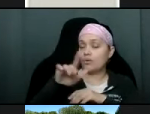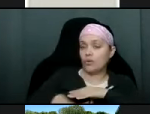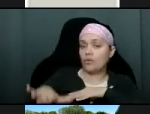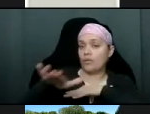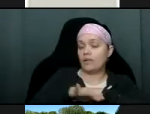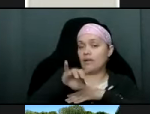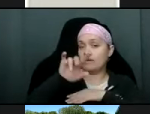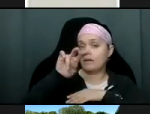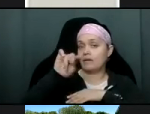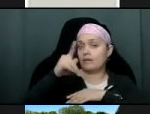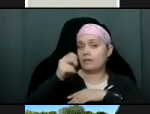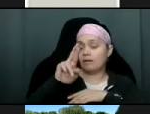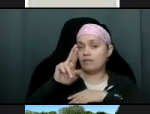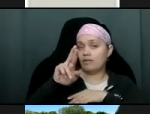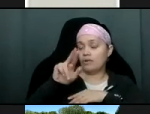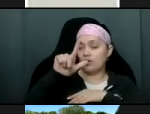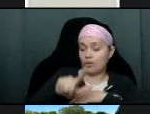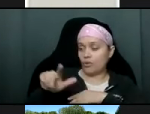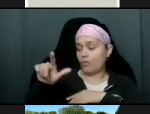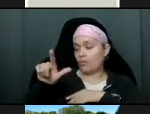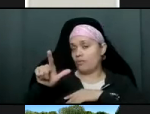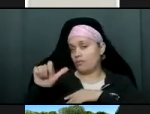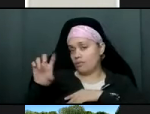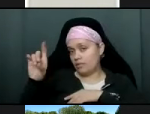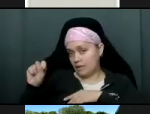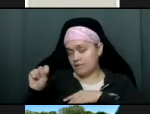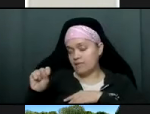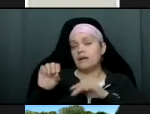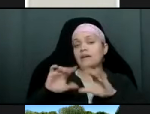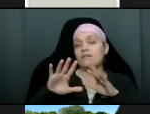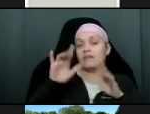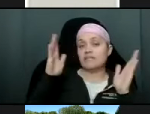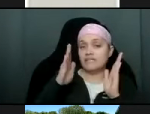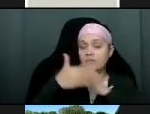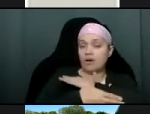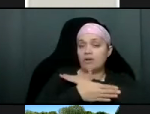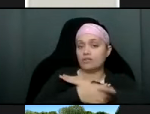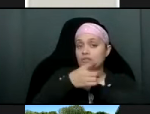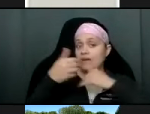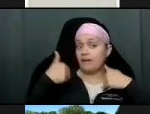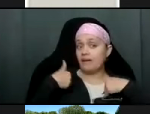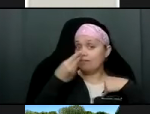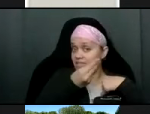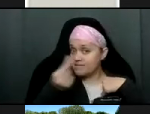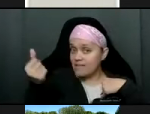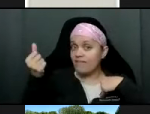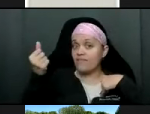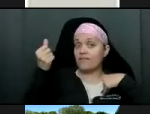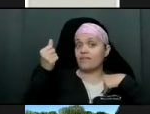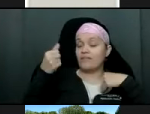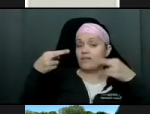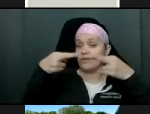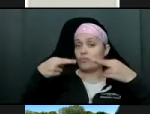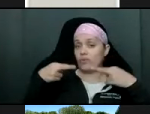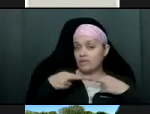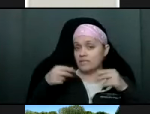low, low lands. And although the Netherlands is a small country, they do have several regions.